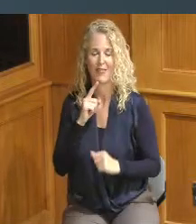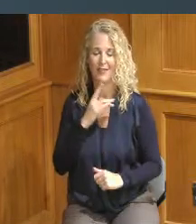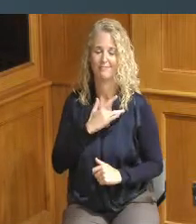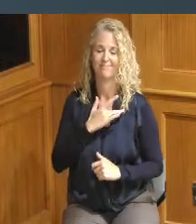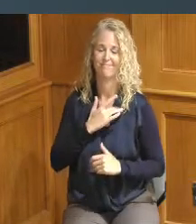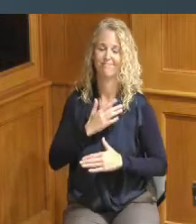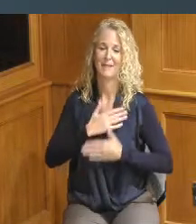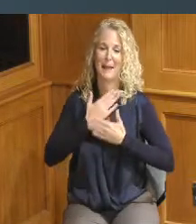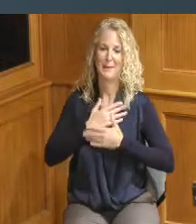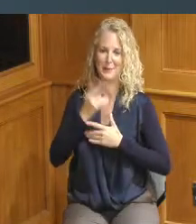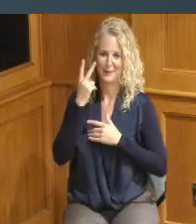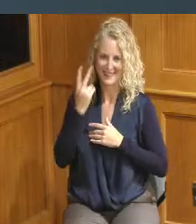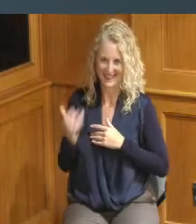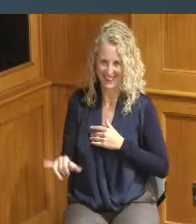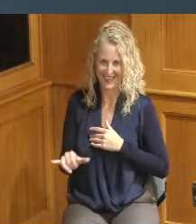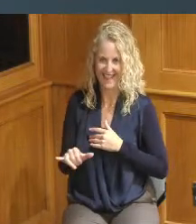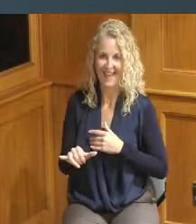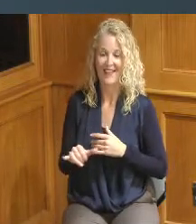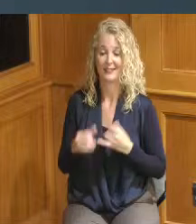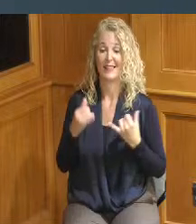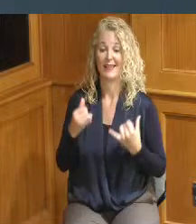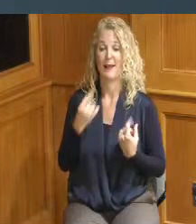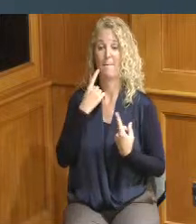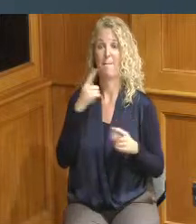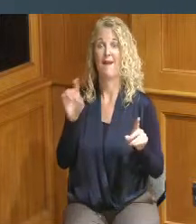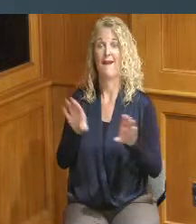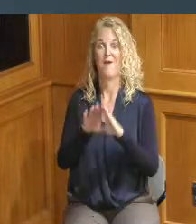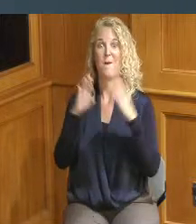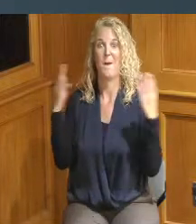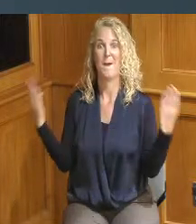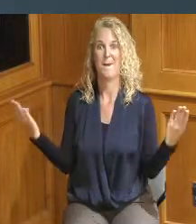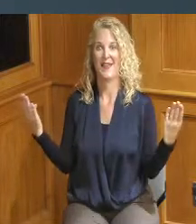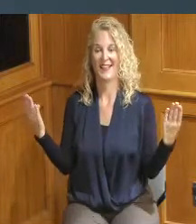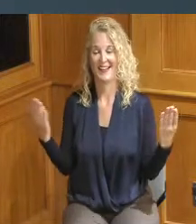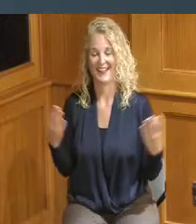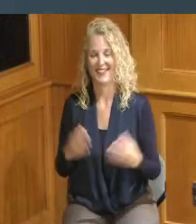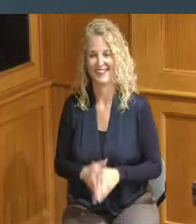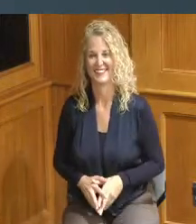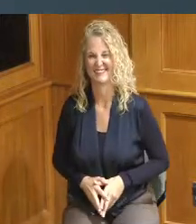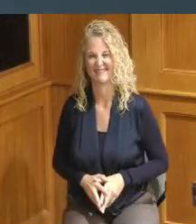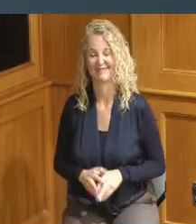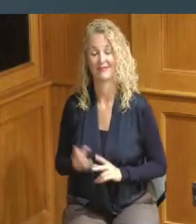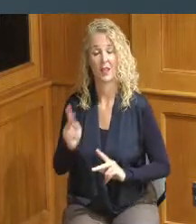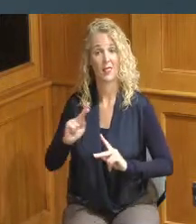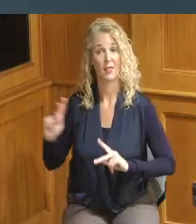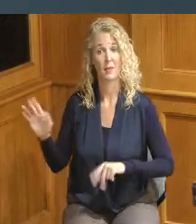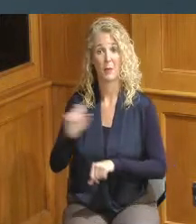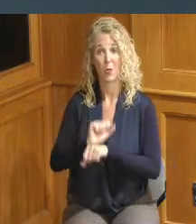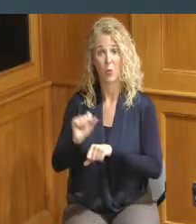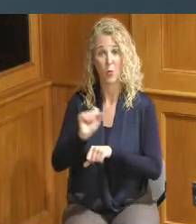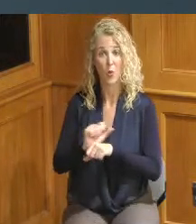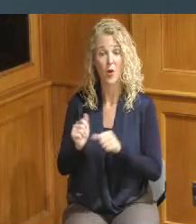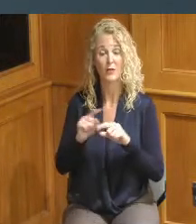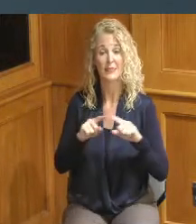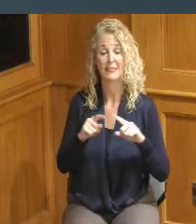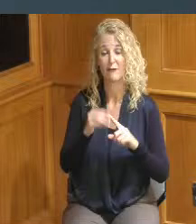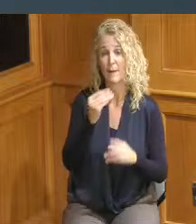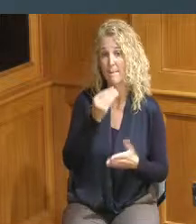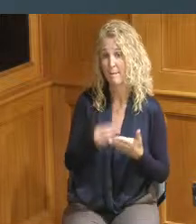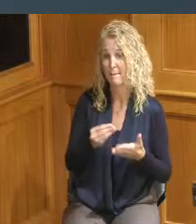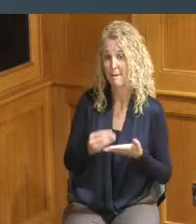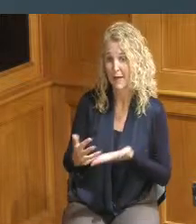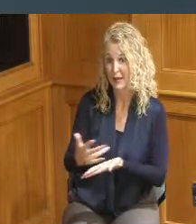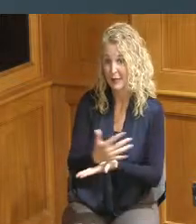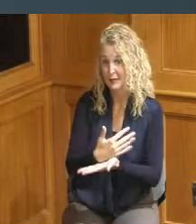pleased to be there and see the finished product. And all of those who did the private funding to pull